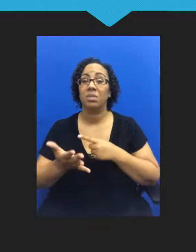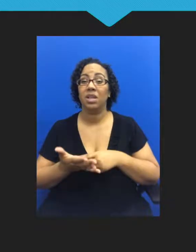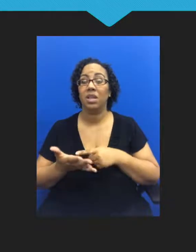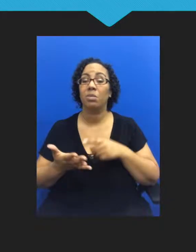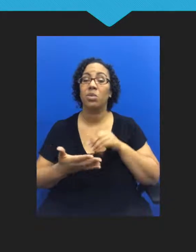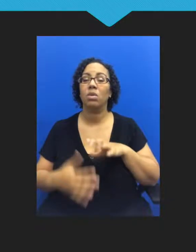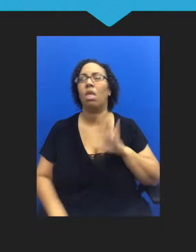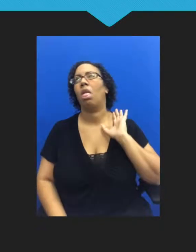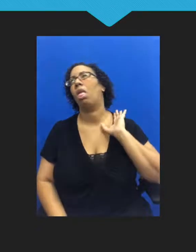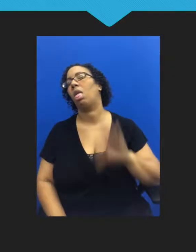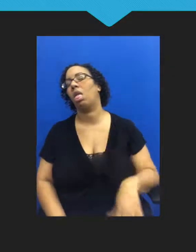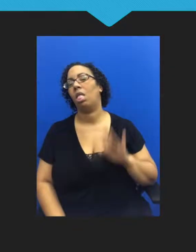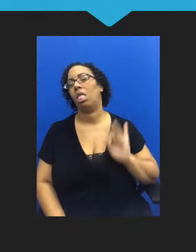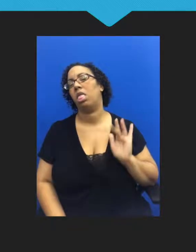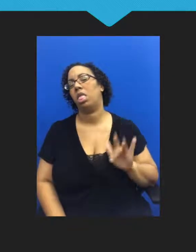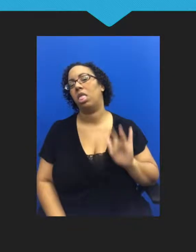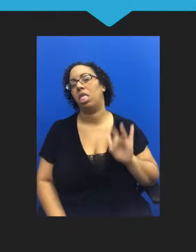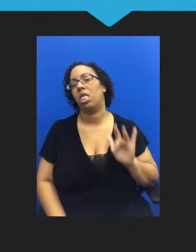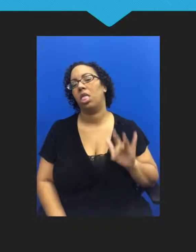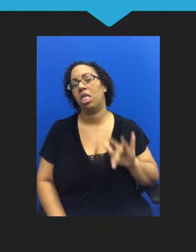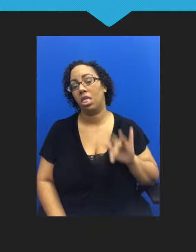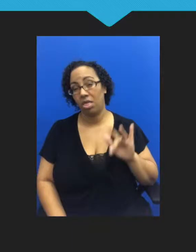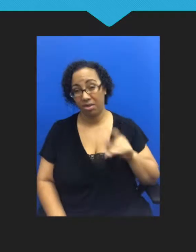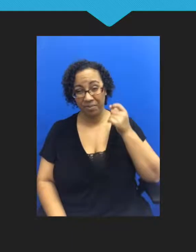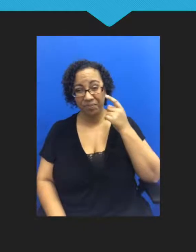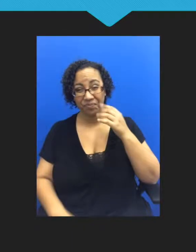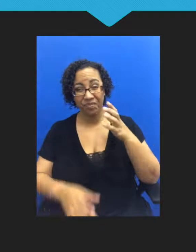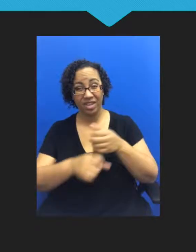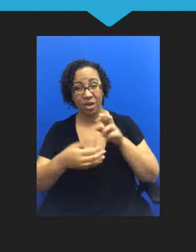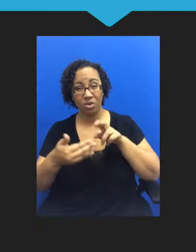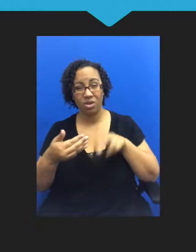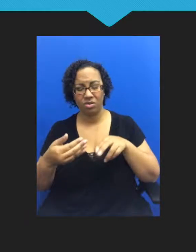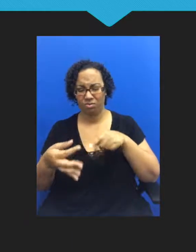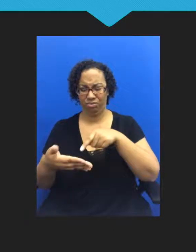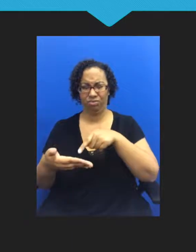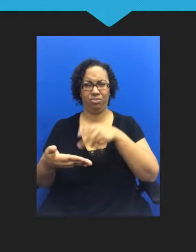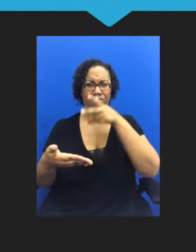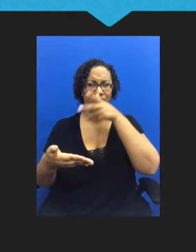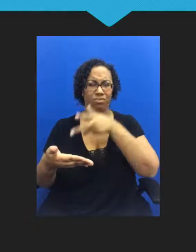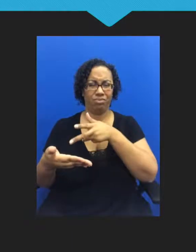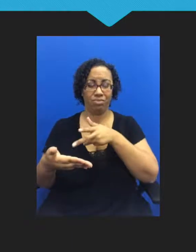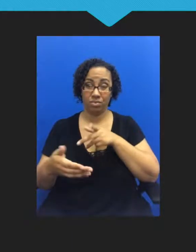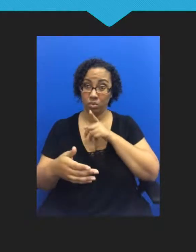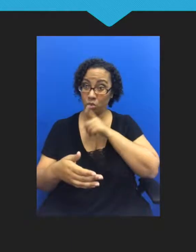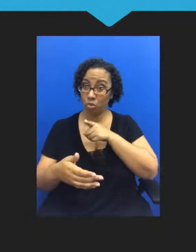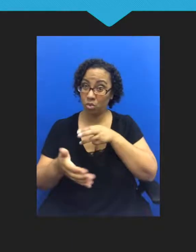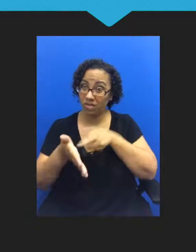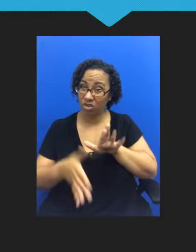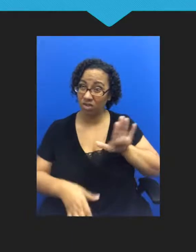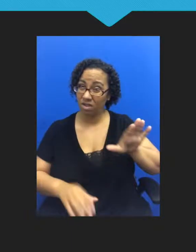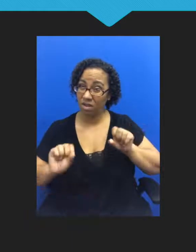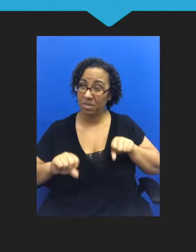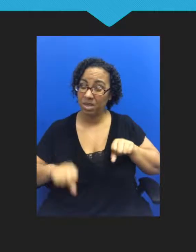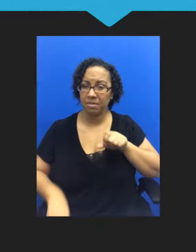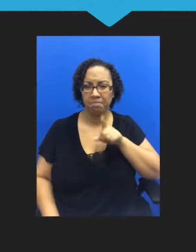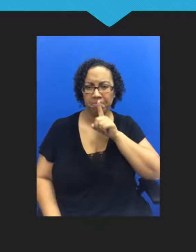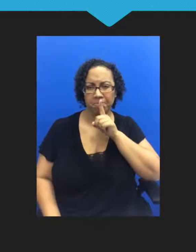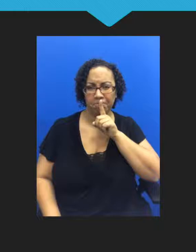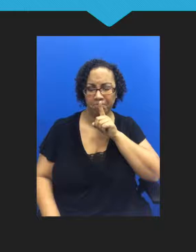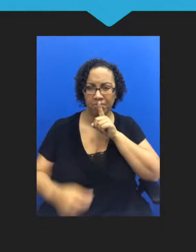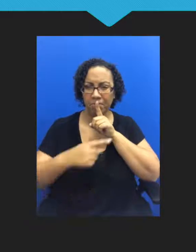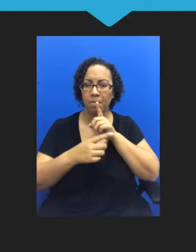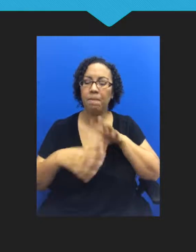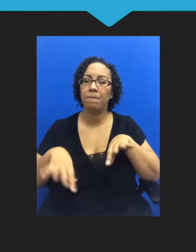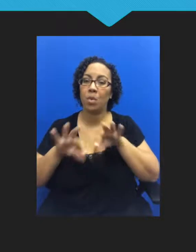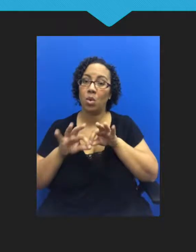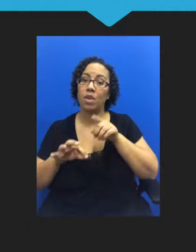about the importance of taking the test seriously and trying their best. We do have students that prefer just to click through without bothering